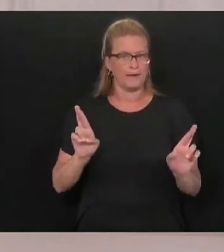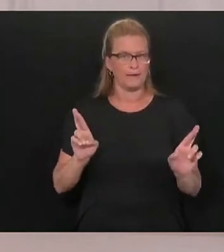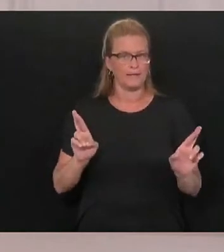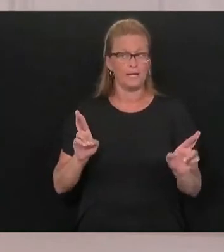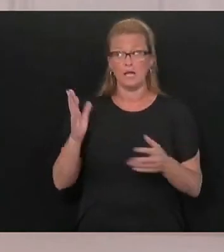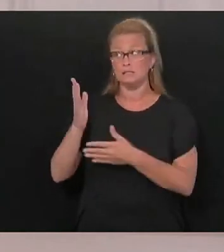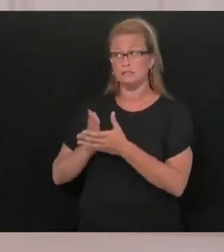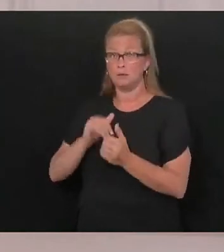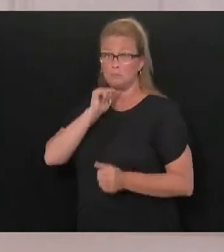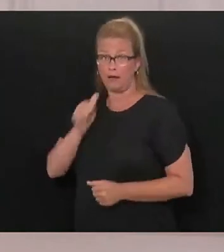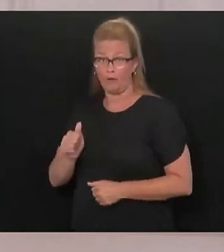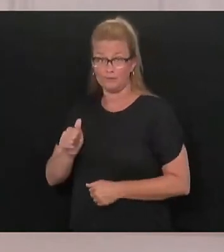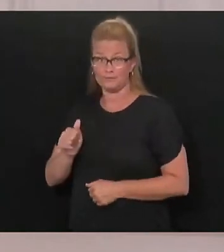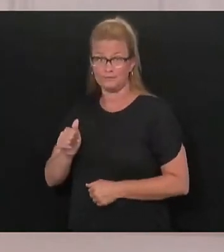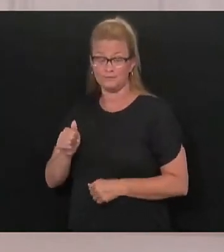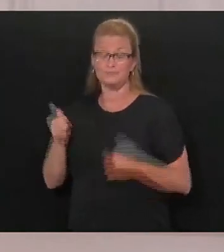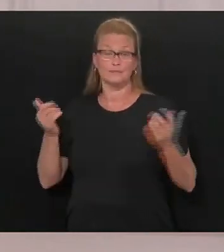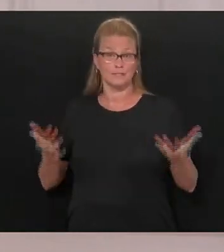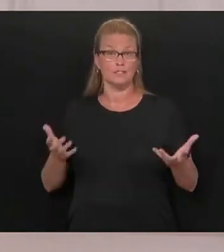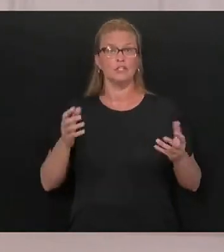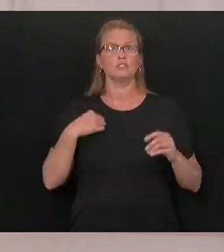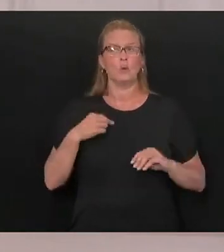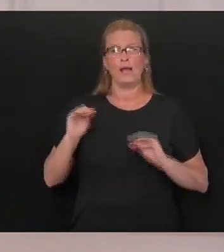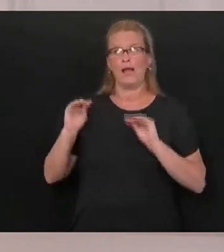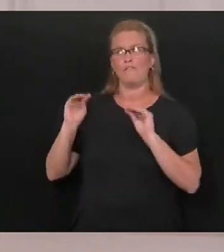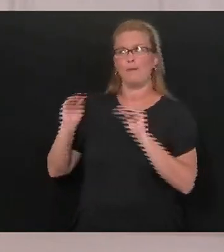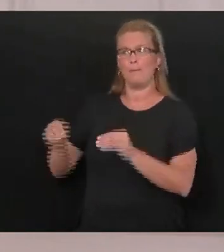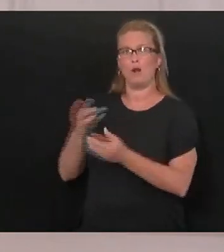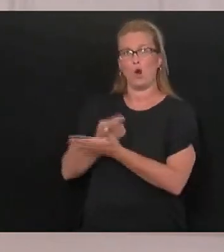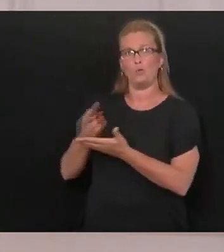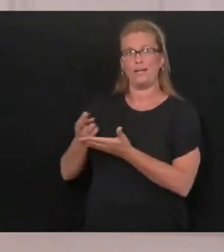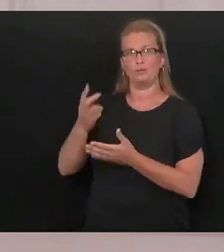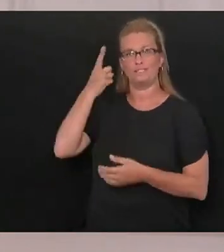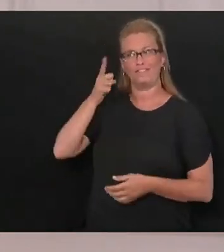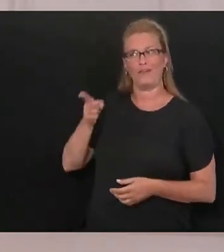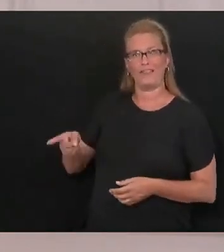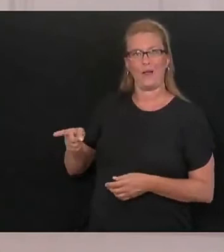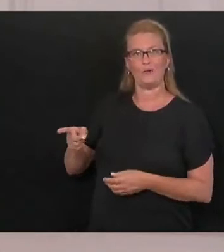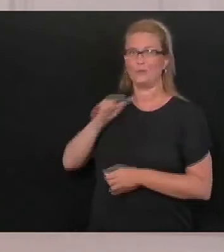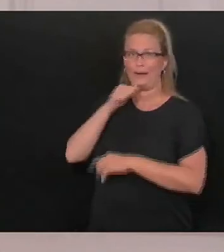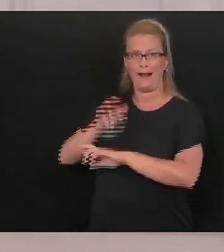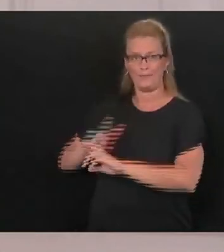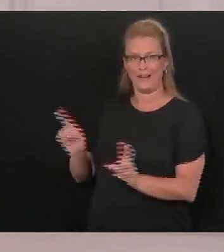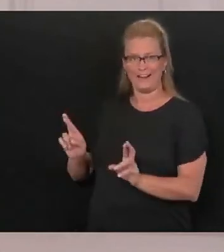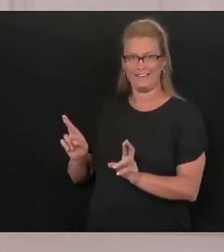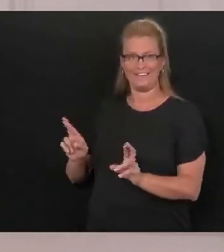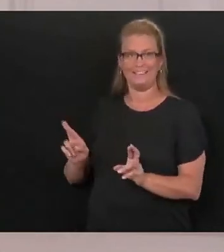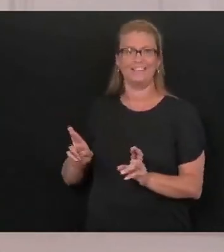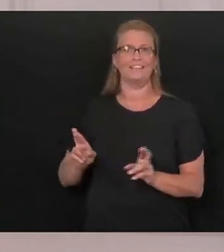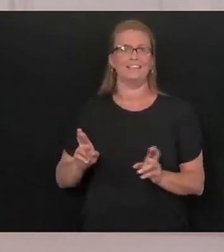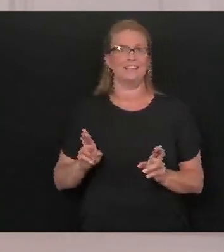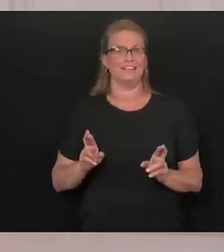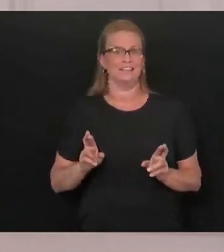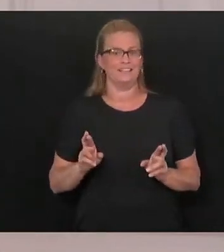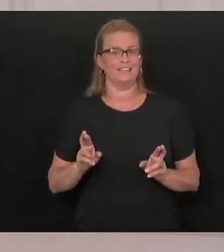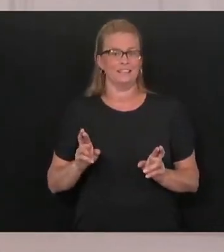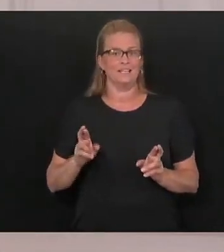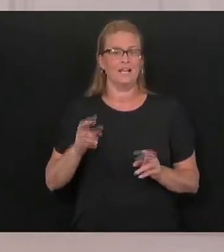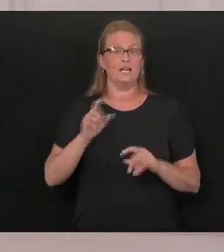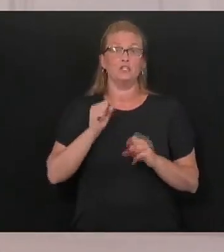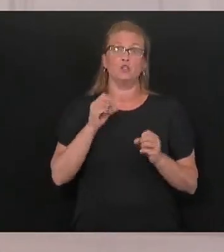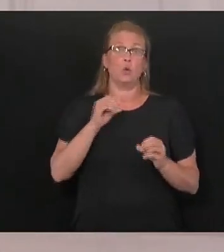And so we're going to have to put resources towards the ones that we don't, but we're not going to have to put those boxes out at all 1,000